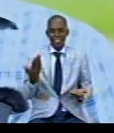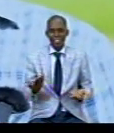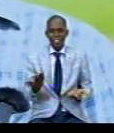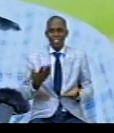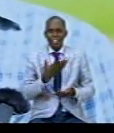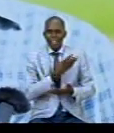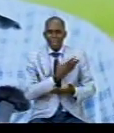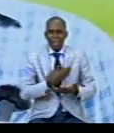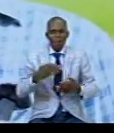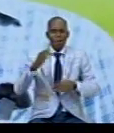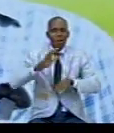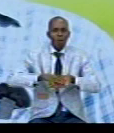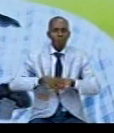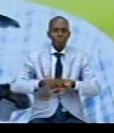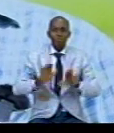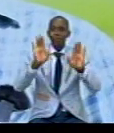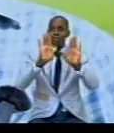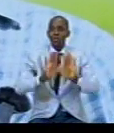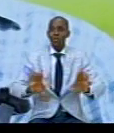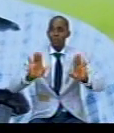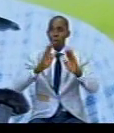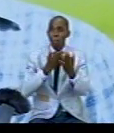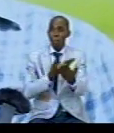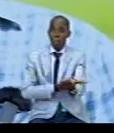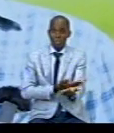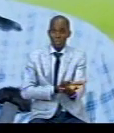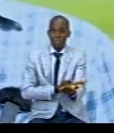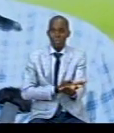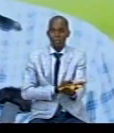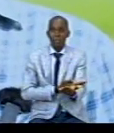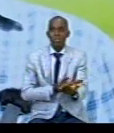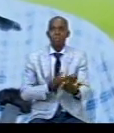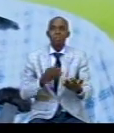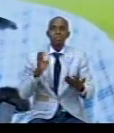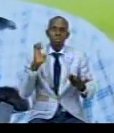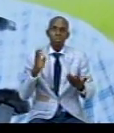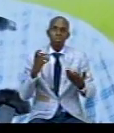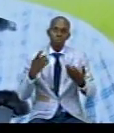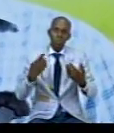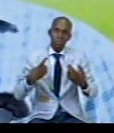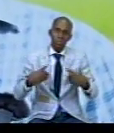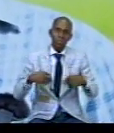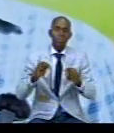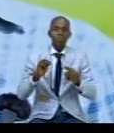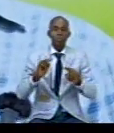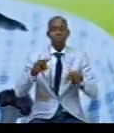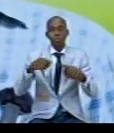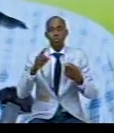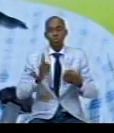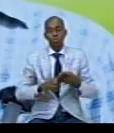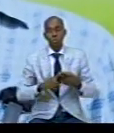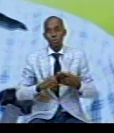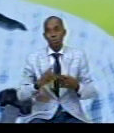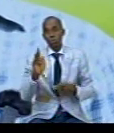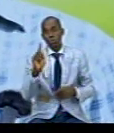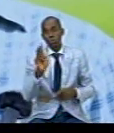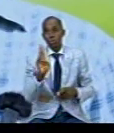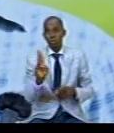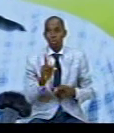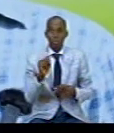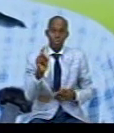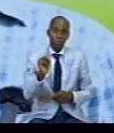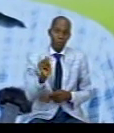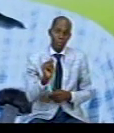morning, I decided to take a few steps out to ease myself. I now saw